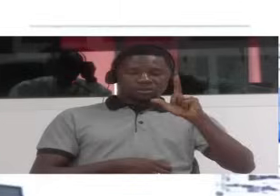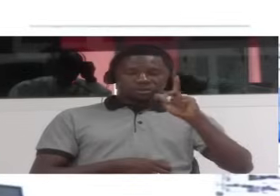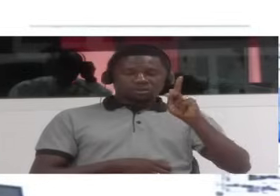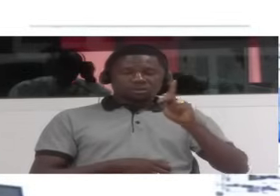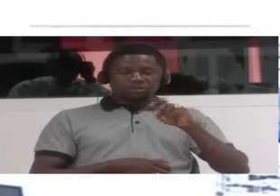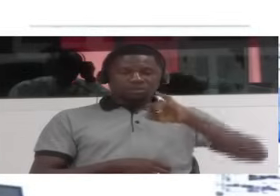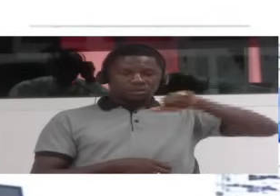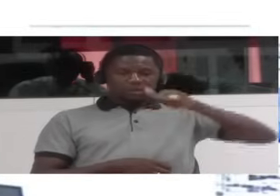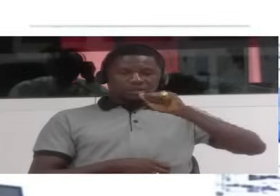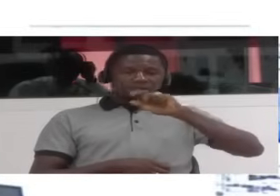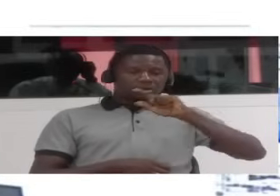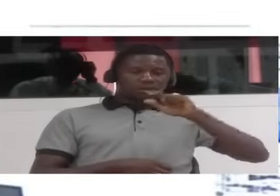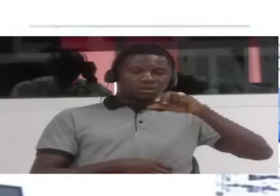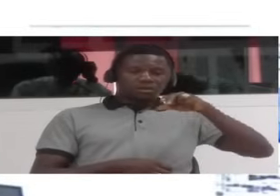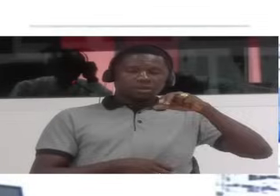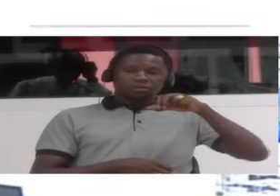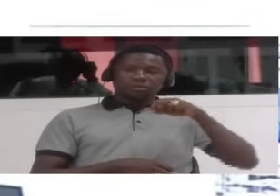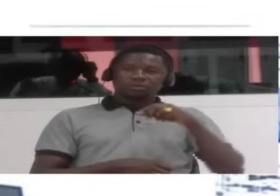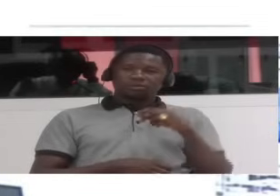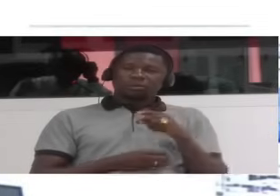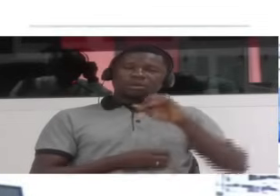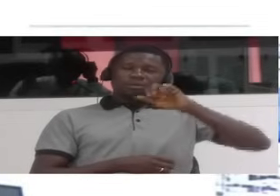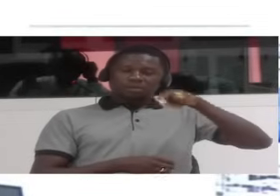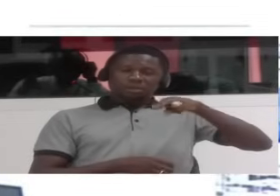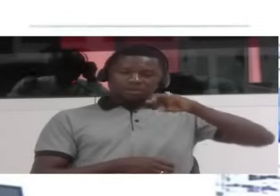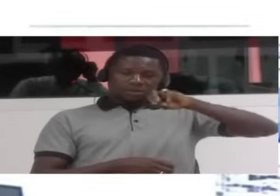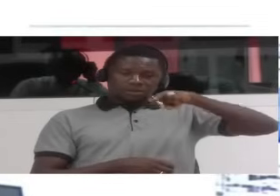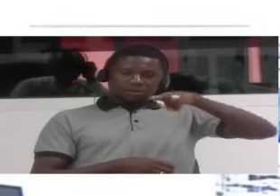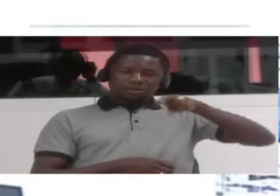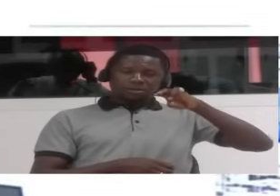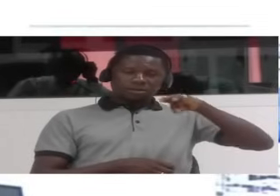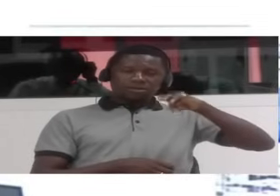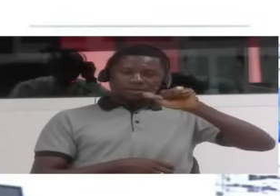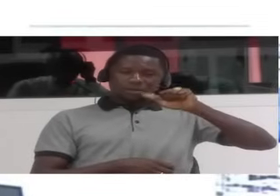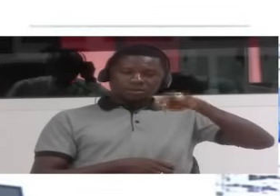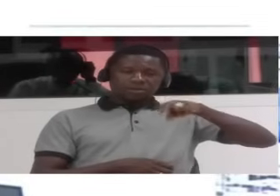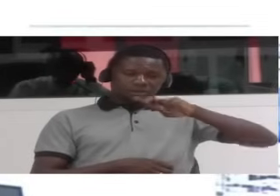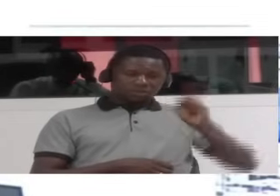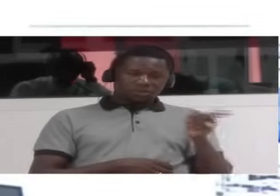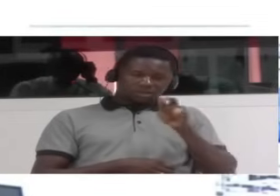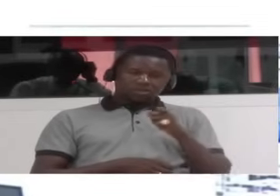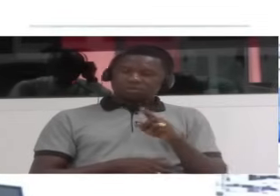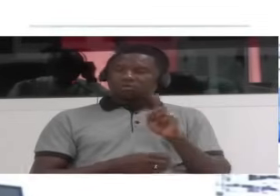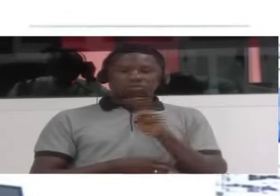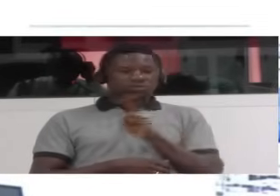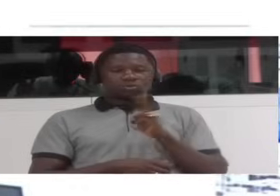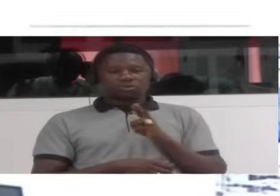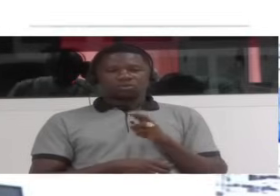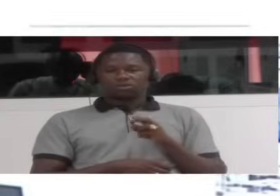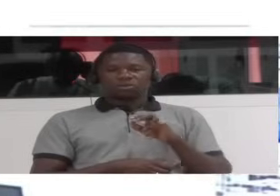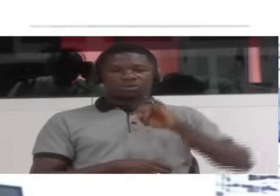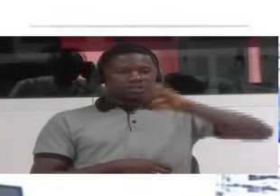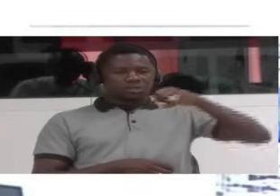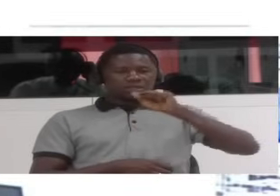in this statement, how would you explain that? Malik Manga? Yes. It is Malik Jada. So